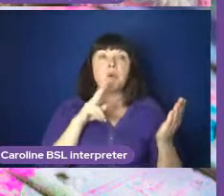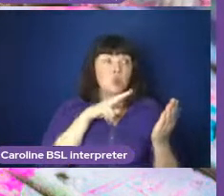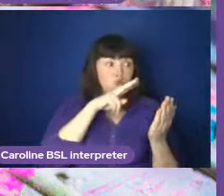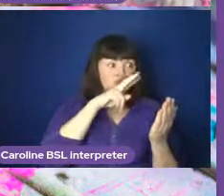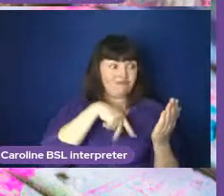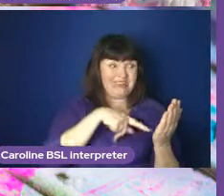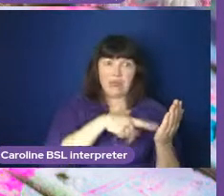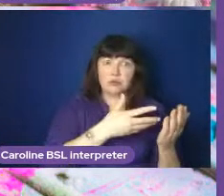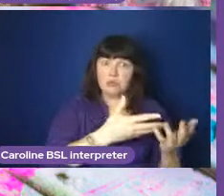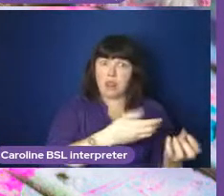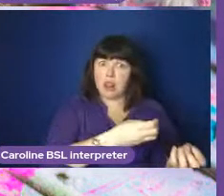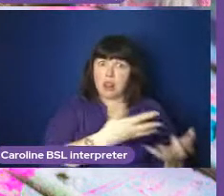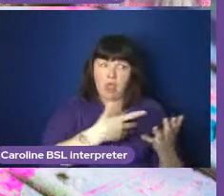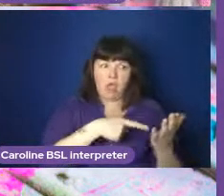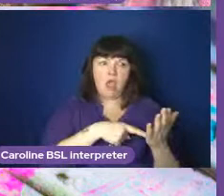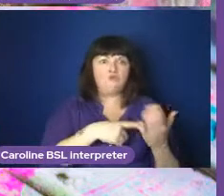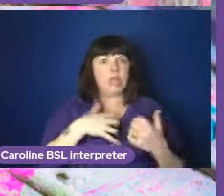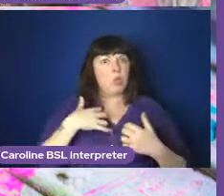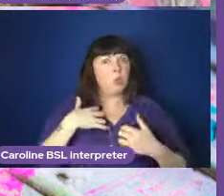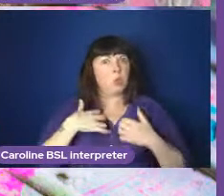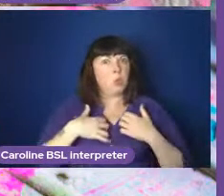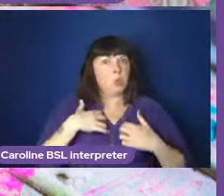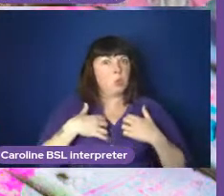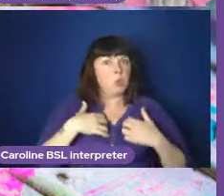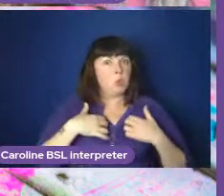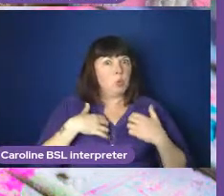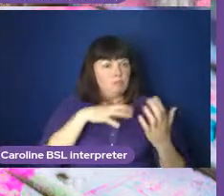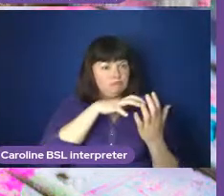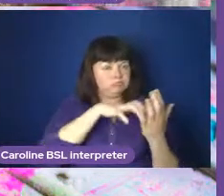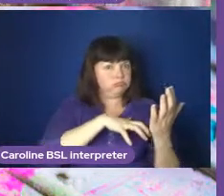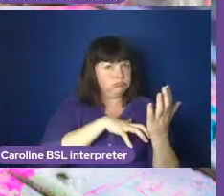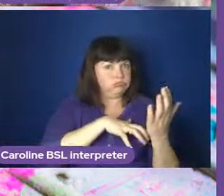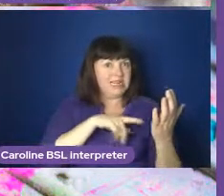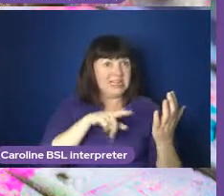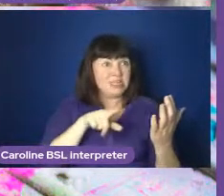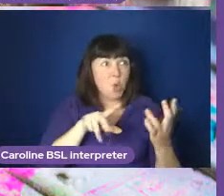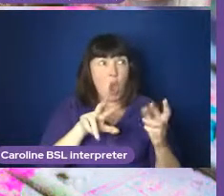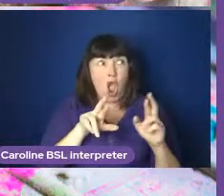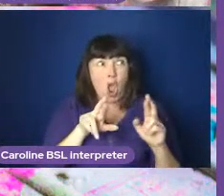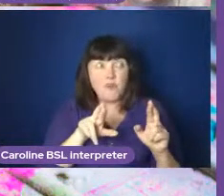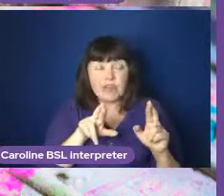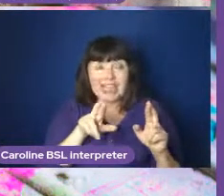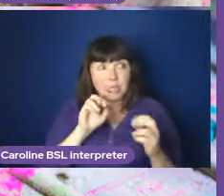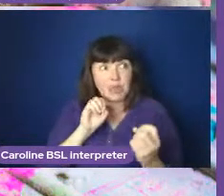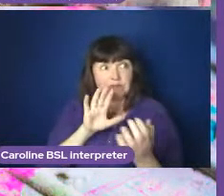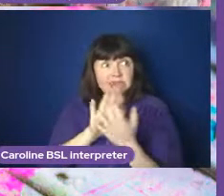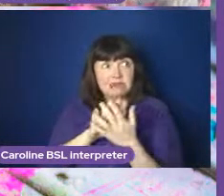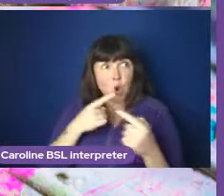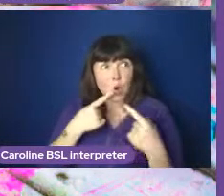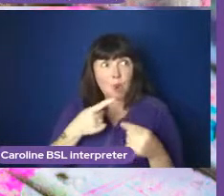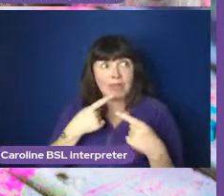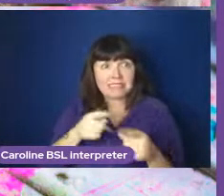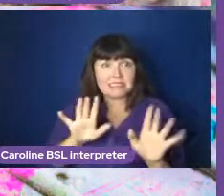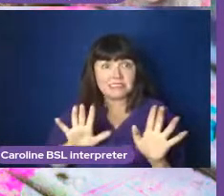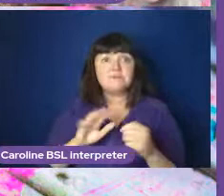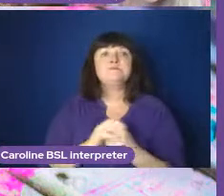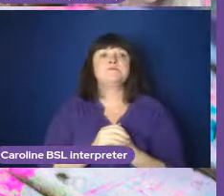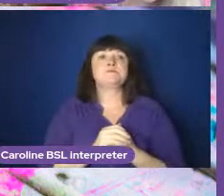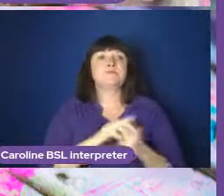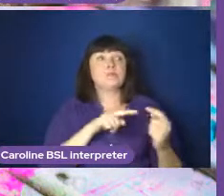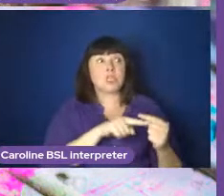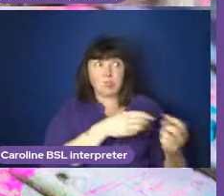sent me because you sent me some really, really interesting stuff. So hopefully you can reply to what I'm going to say. You said